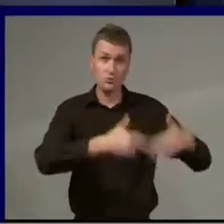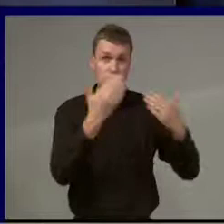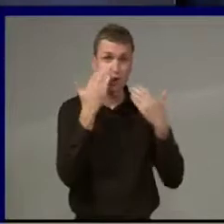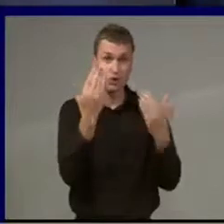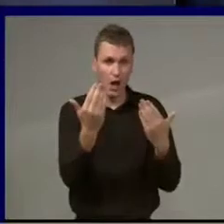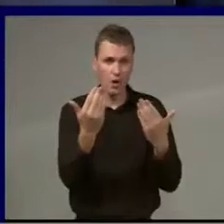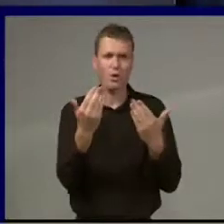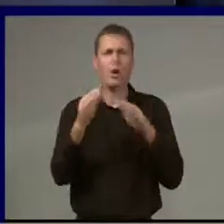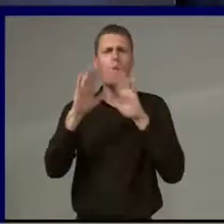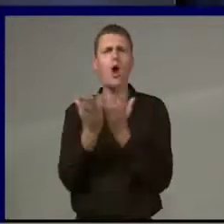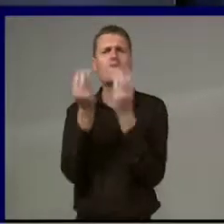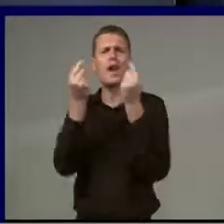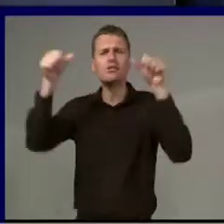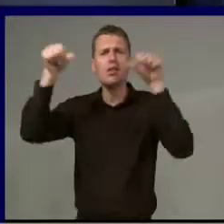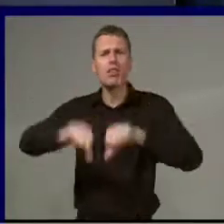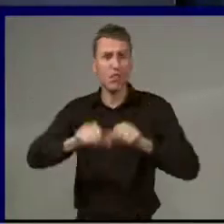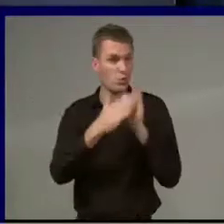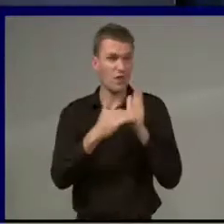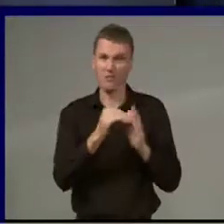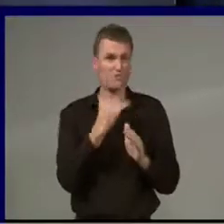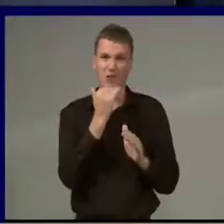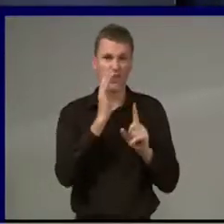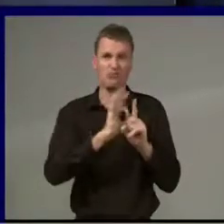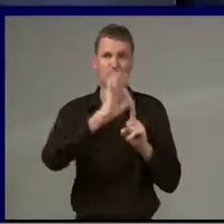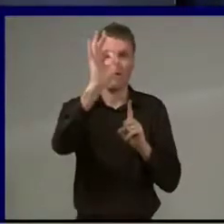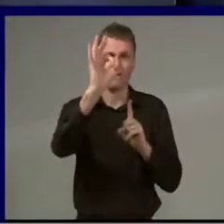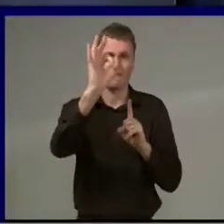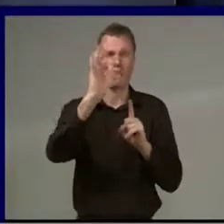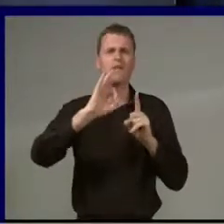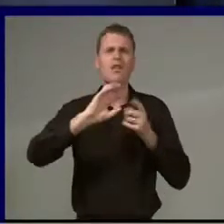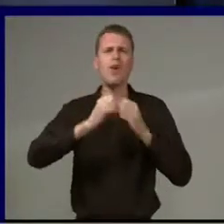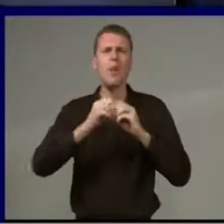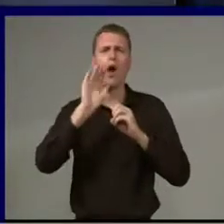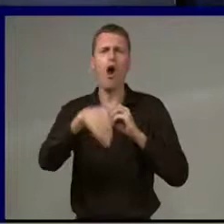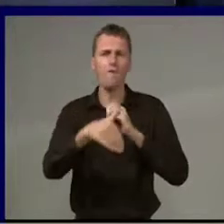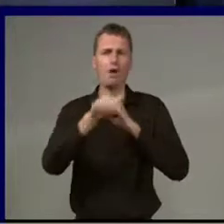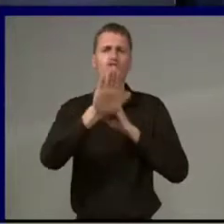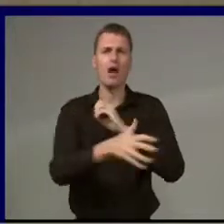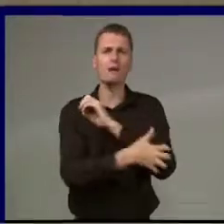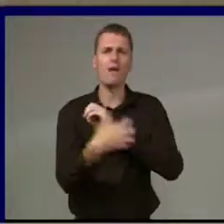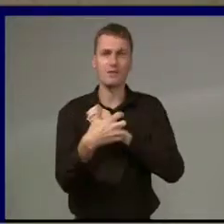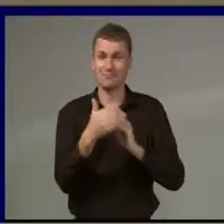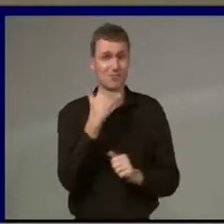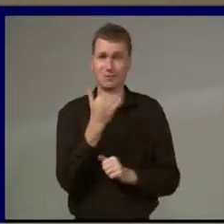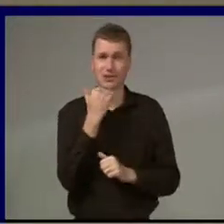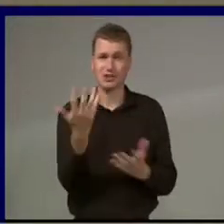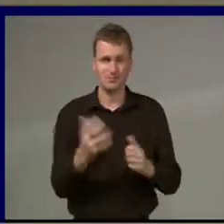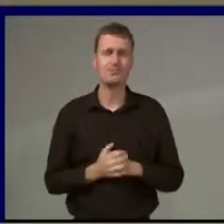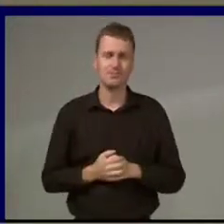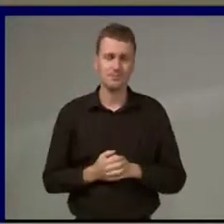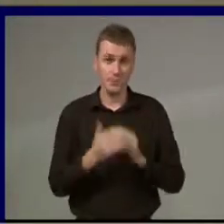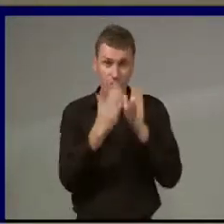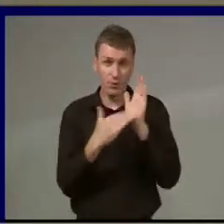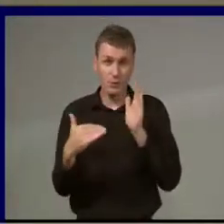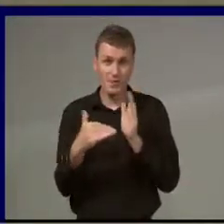New Zealand has done very little to improve the growing problem of child poverty. Here's the story. New Zealand's record